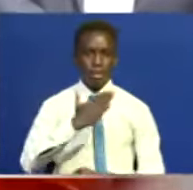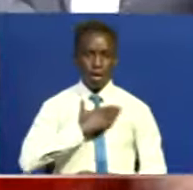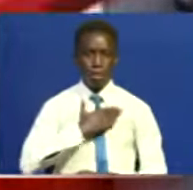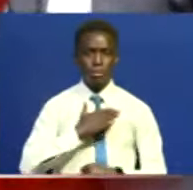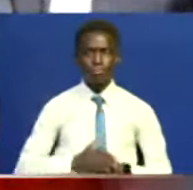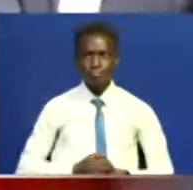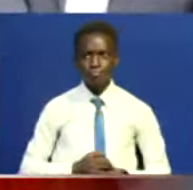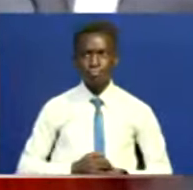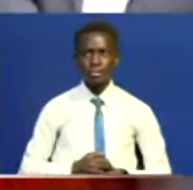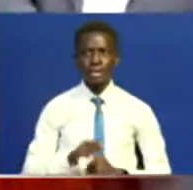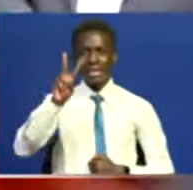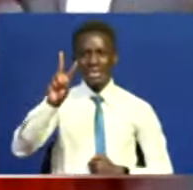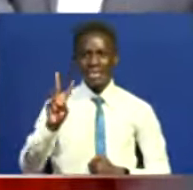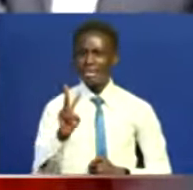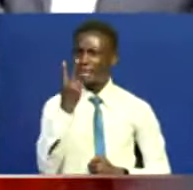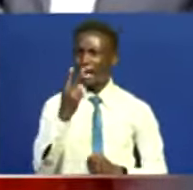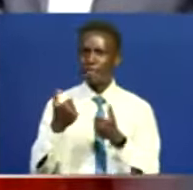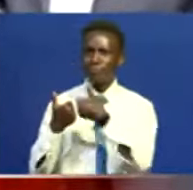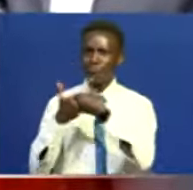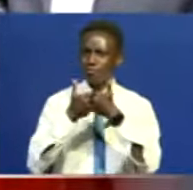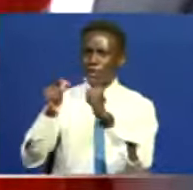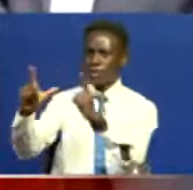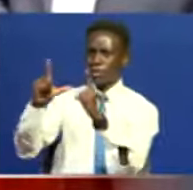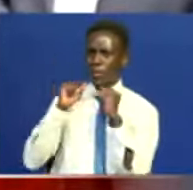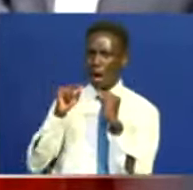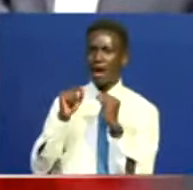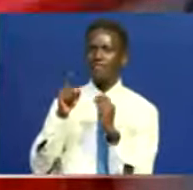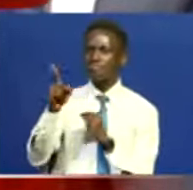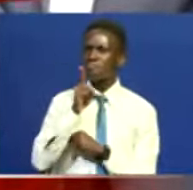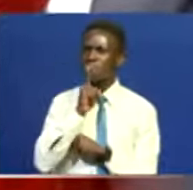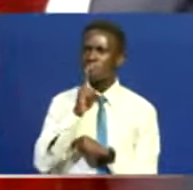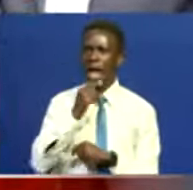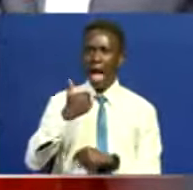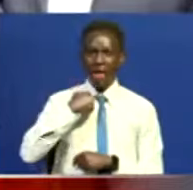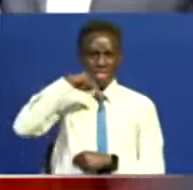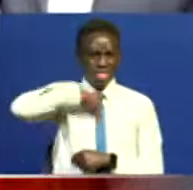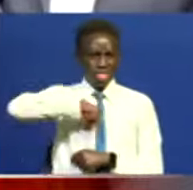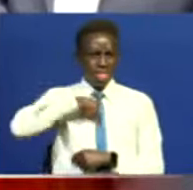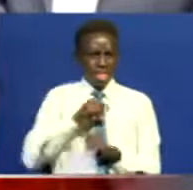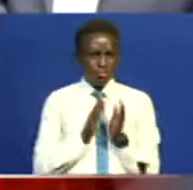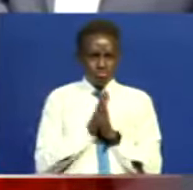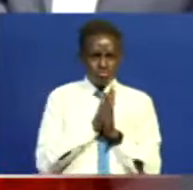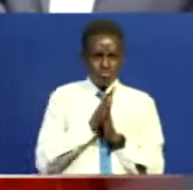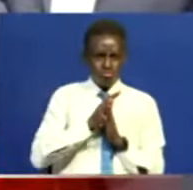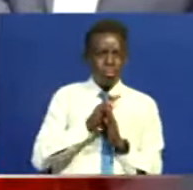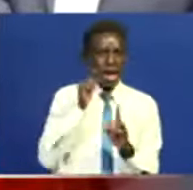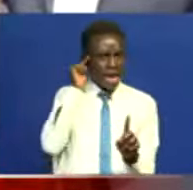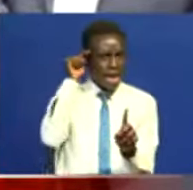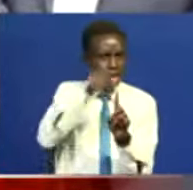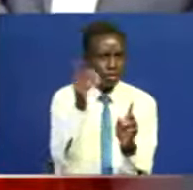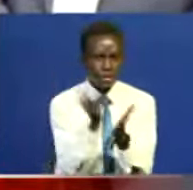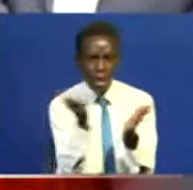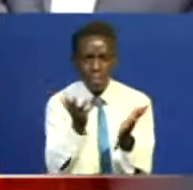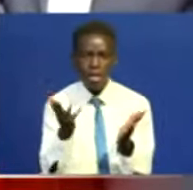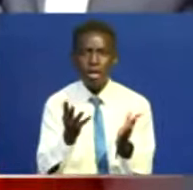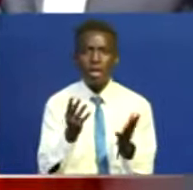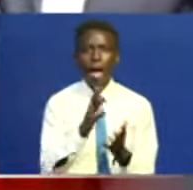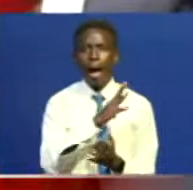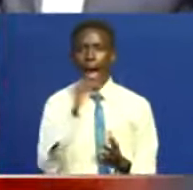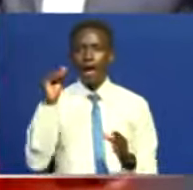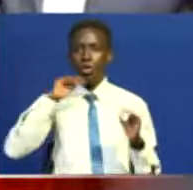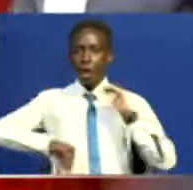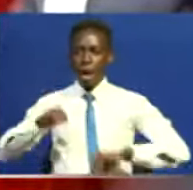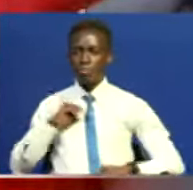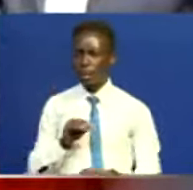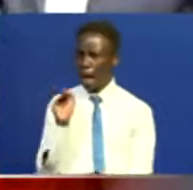niyo umetuambia ya vested interests na corruption. Your Excellency, sasa vile ulideal